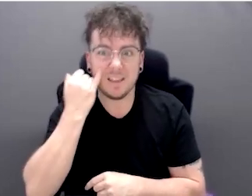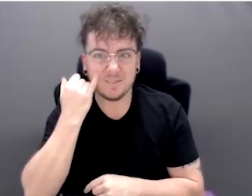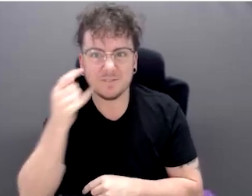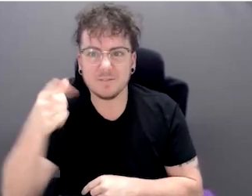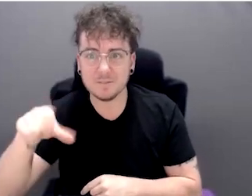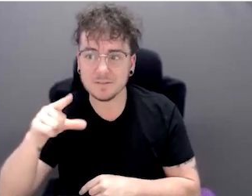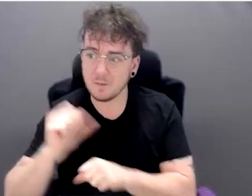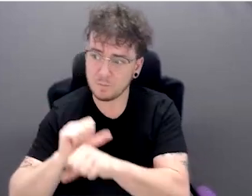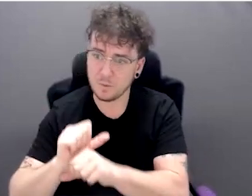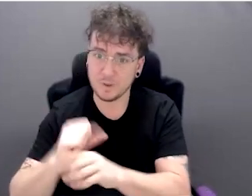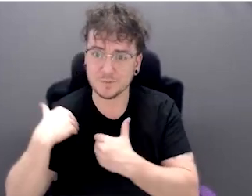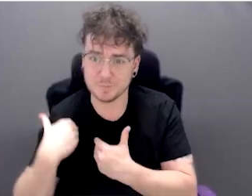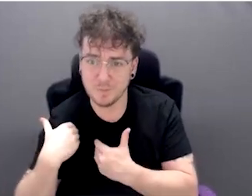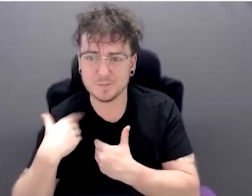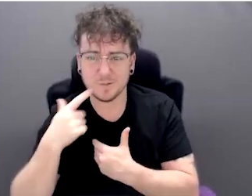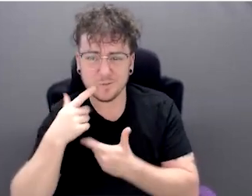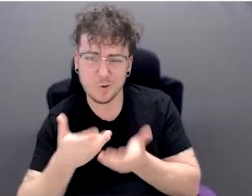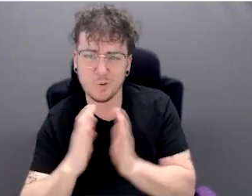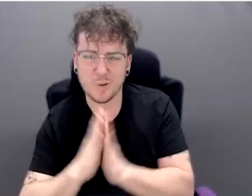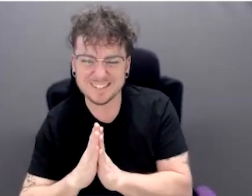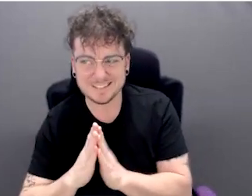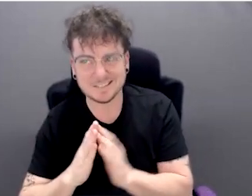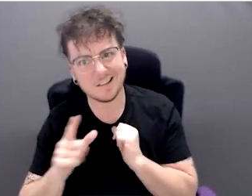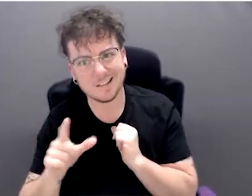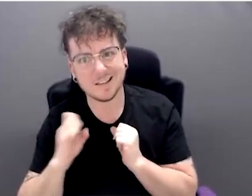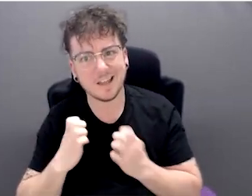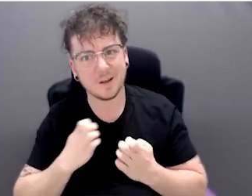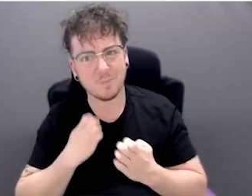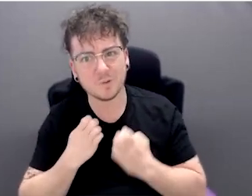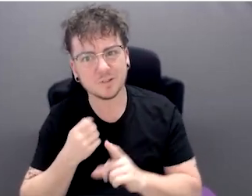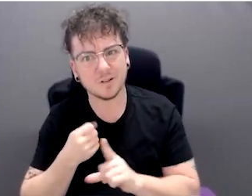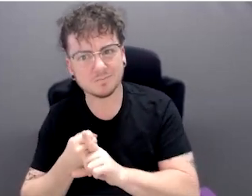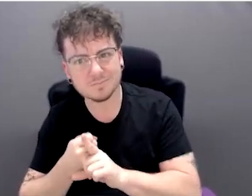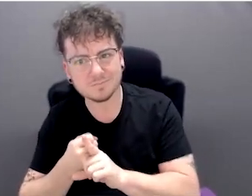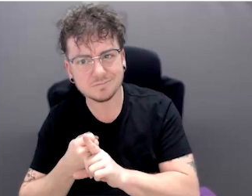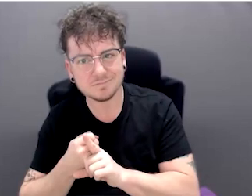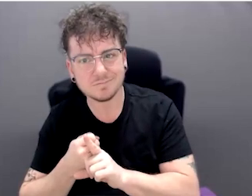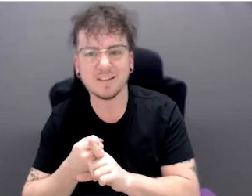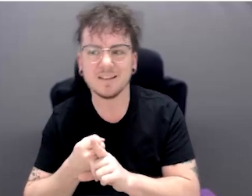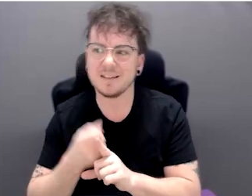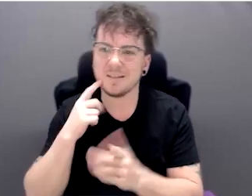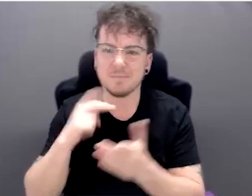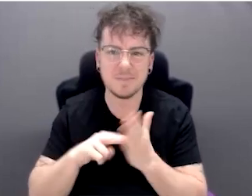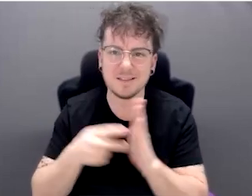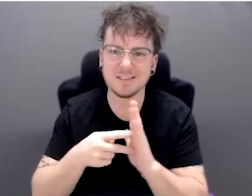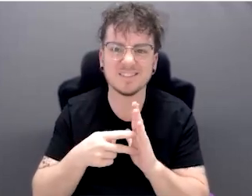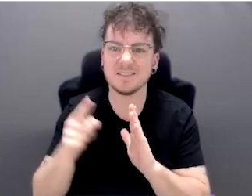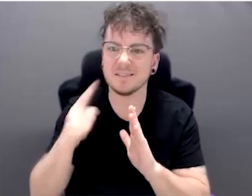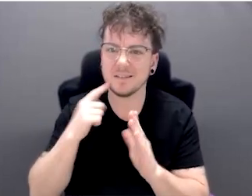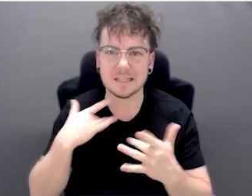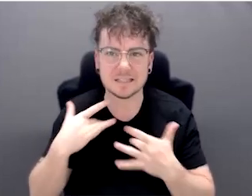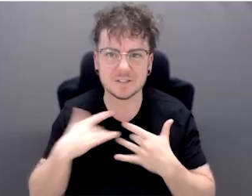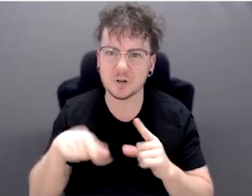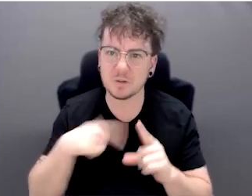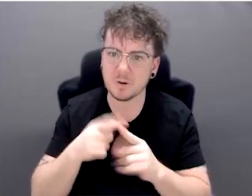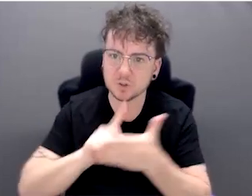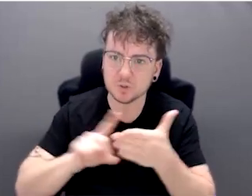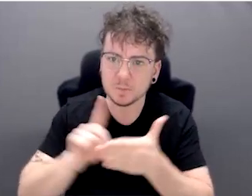employee. Such requests could negatively affect perception of eligibility and lead to